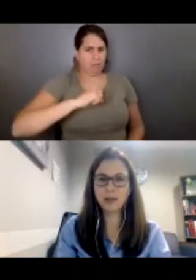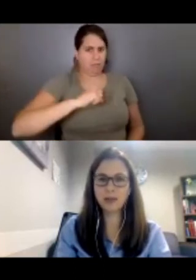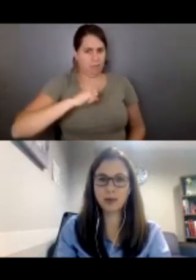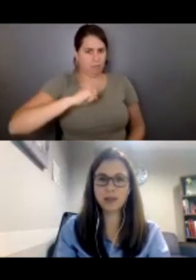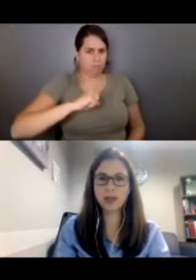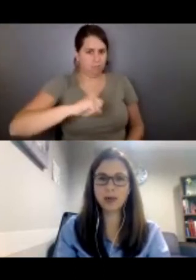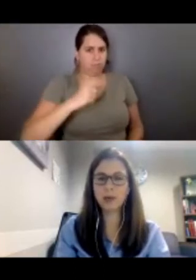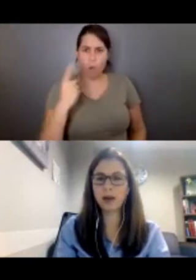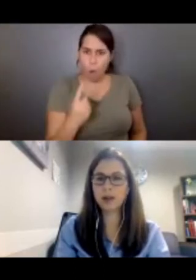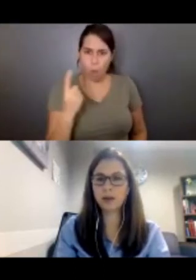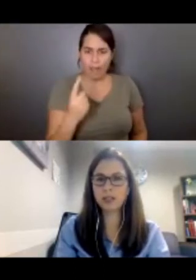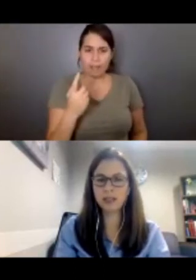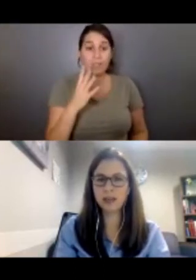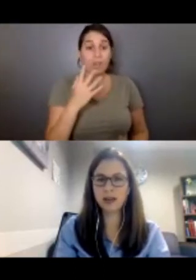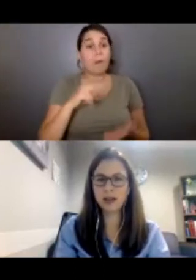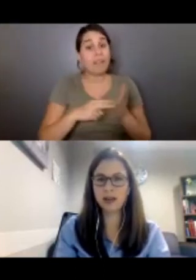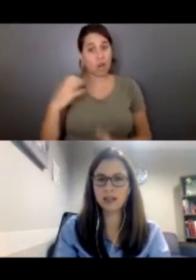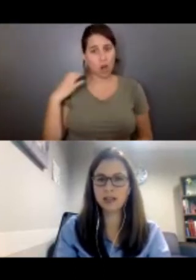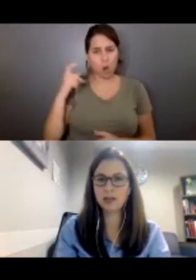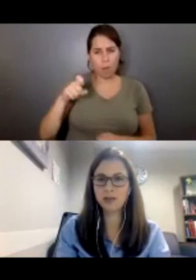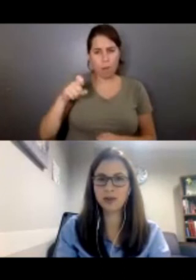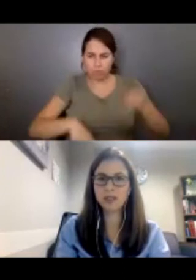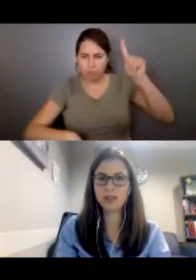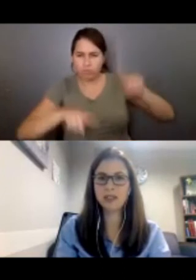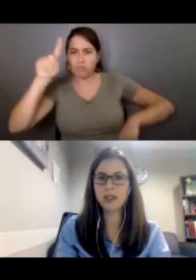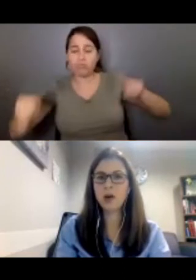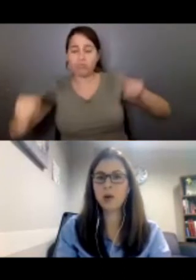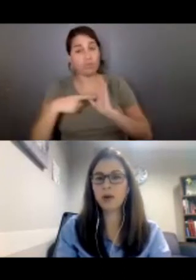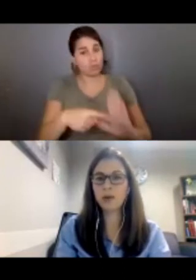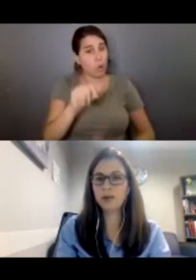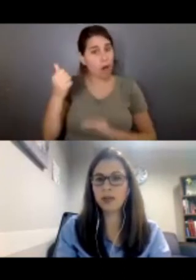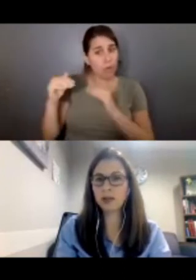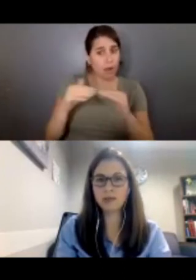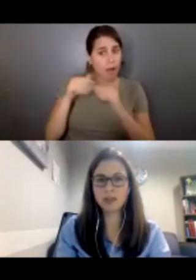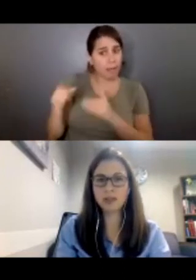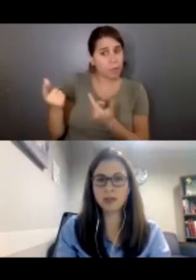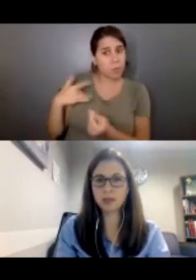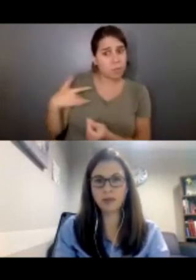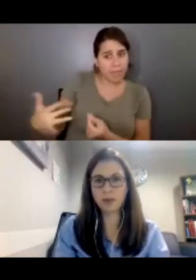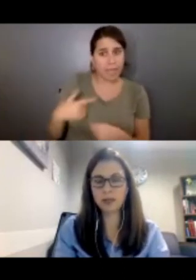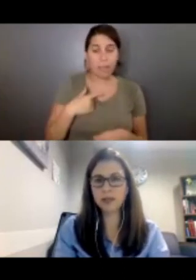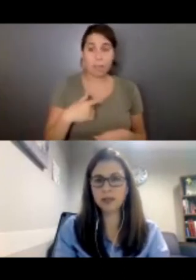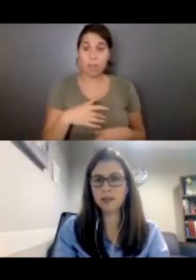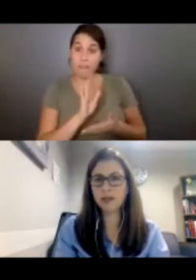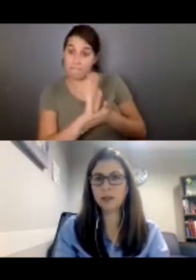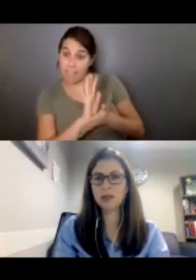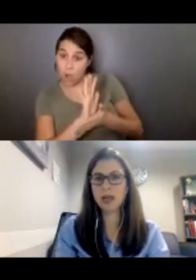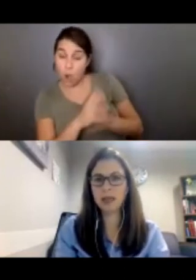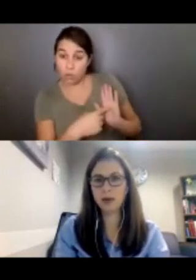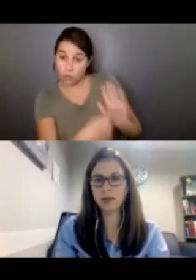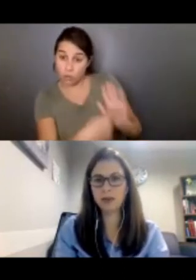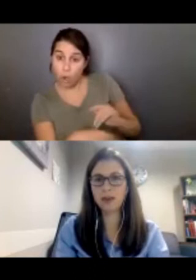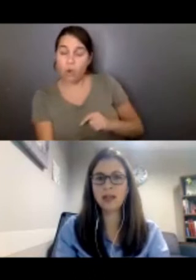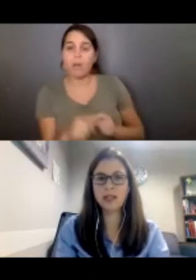of approaches, showing what other respected colleagues do, for instance, or reviewing videos of the subject's performance. The most